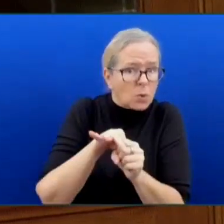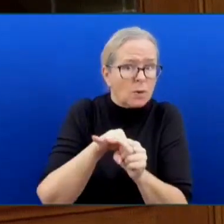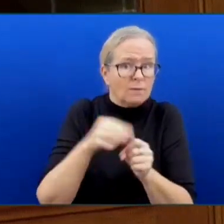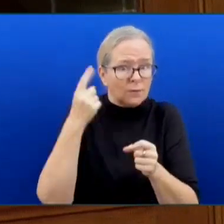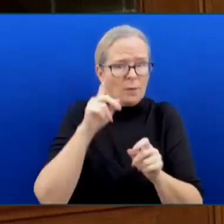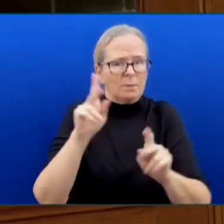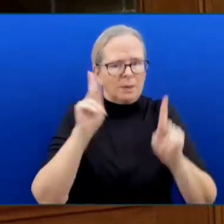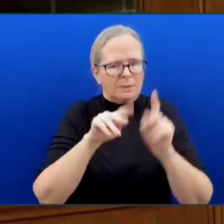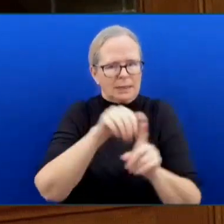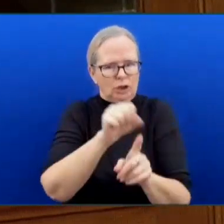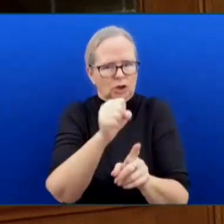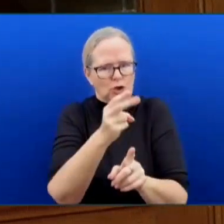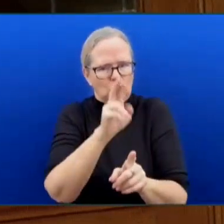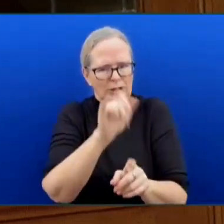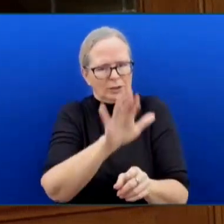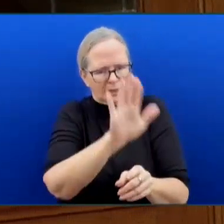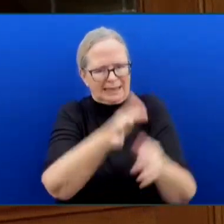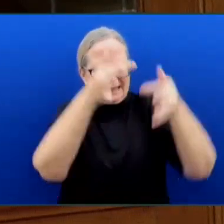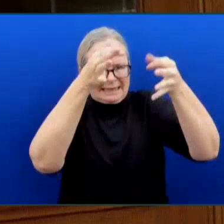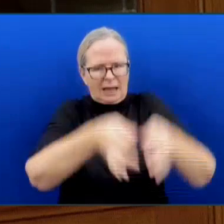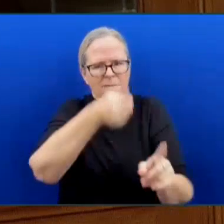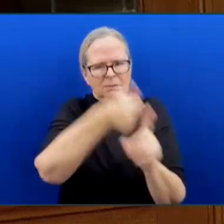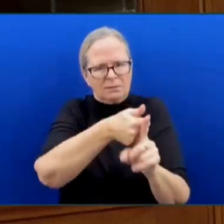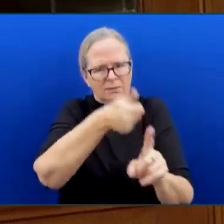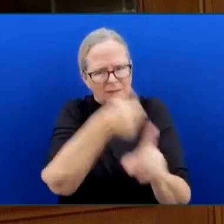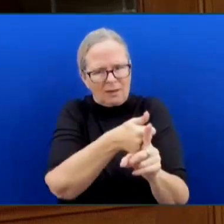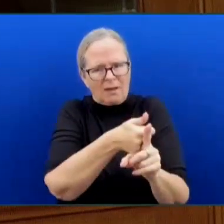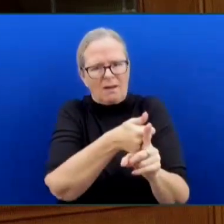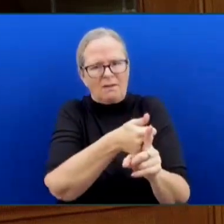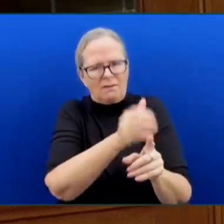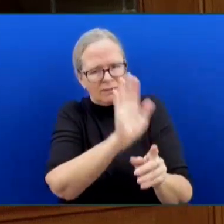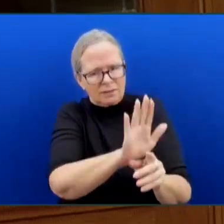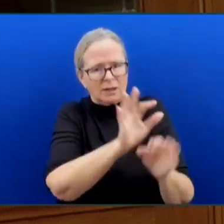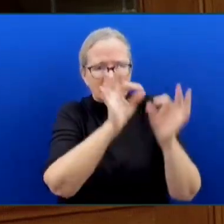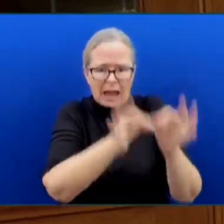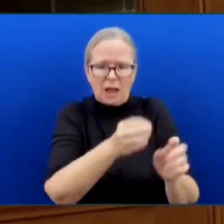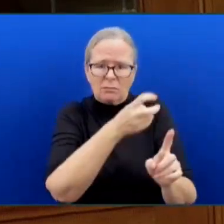policy of bullying and ignoring Surrey residents and taxpayers?